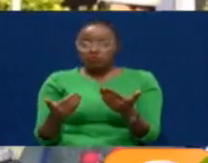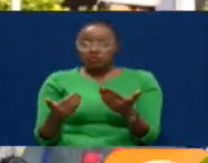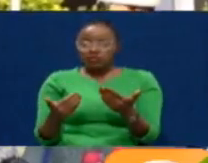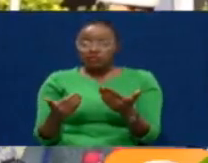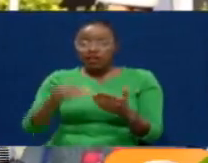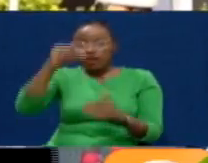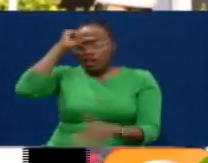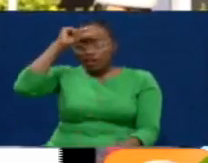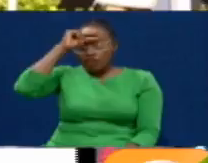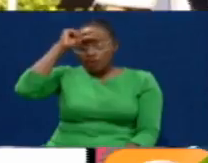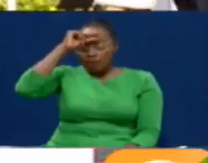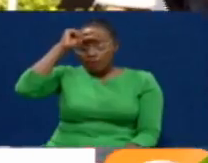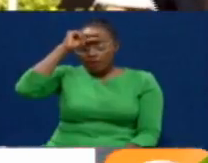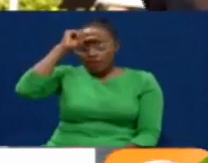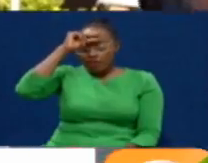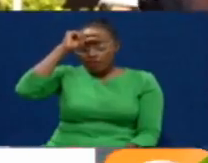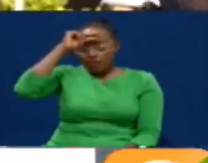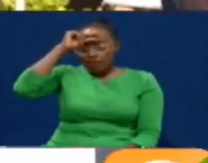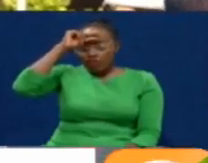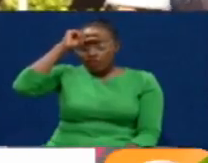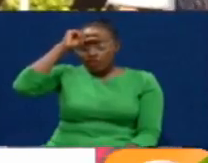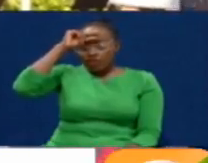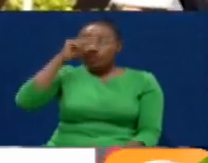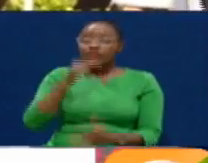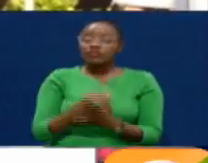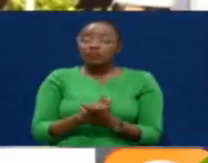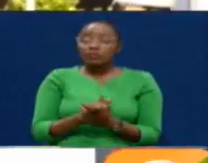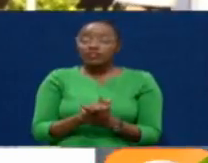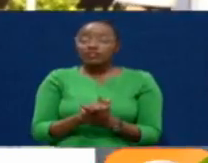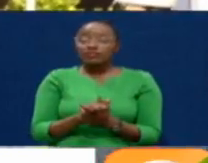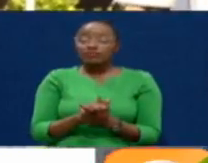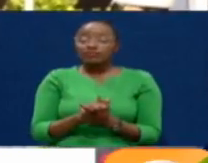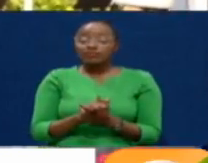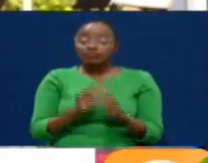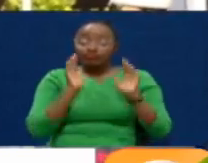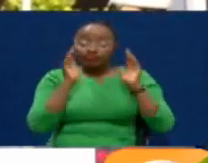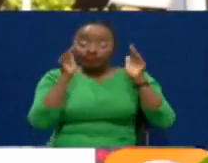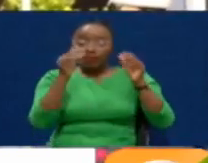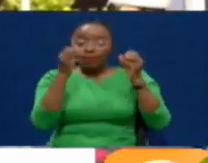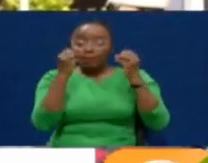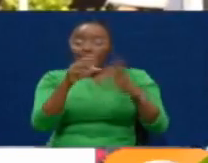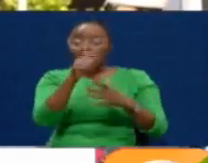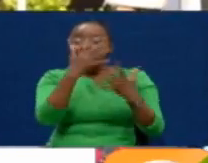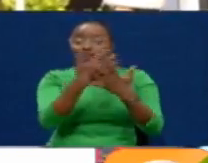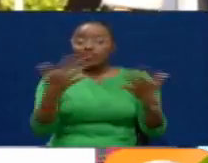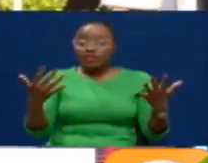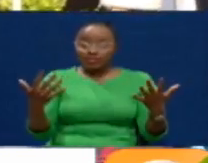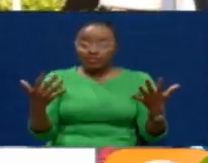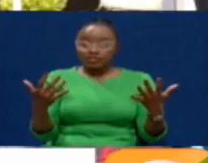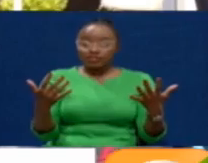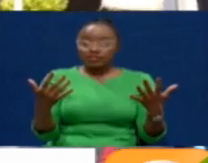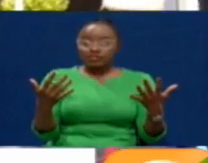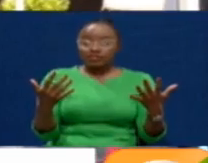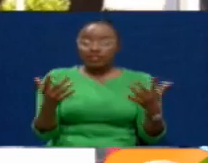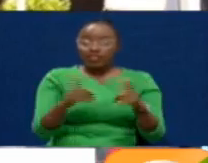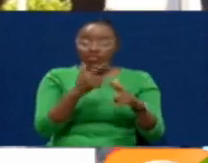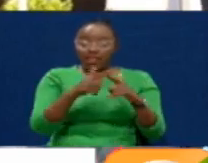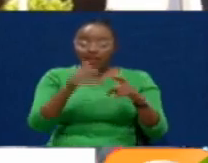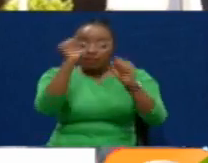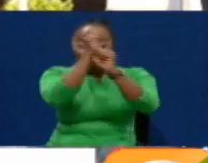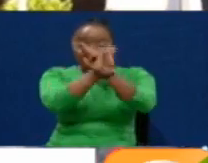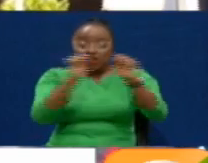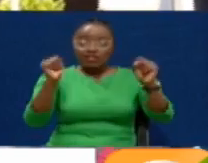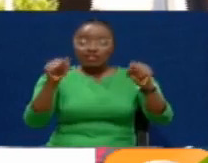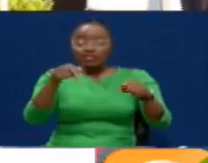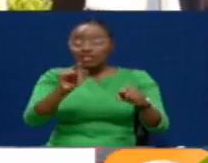The government, which basically means the presidency, looks at many other things. And the president is